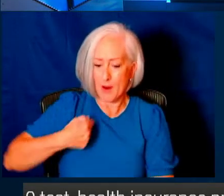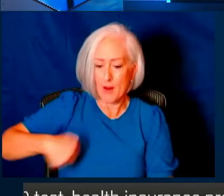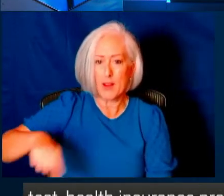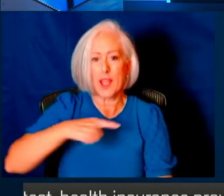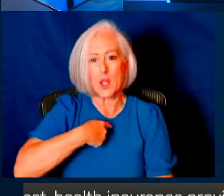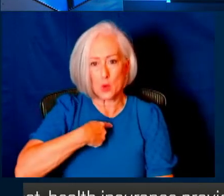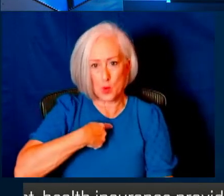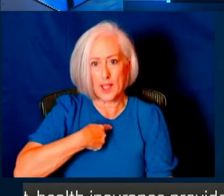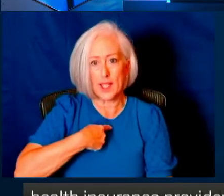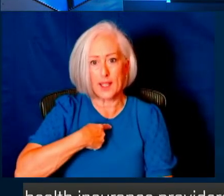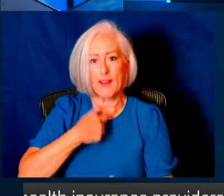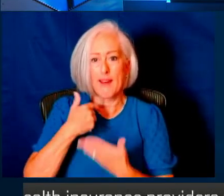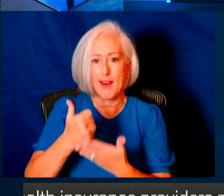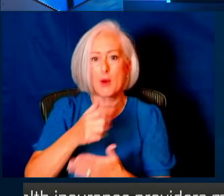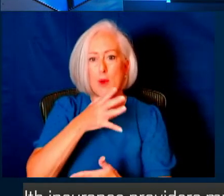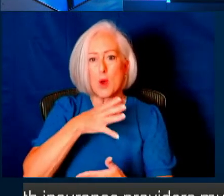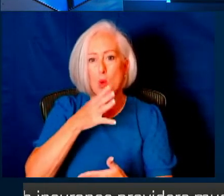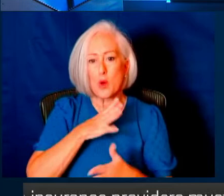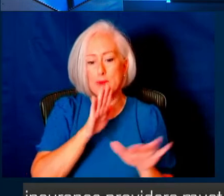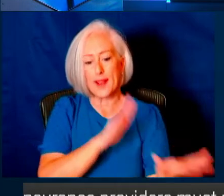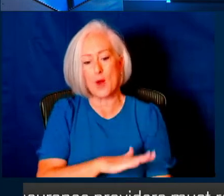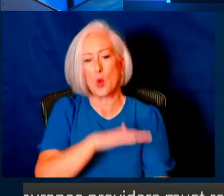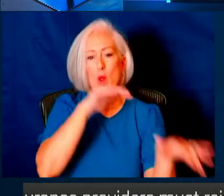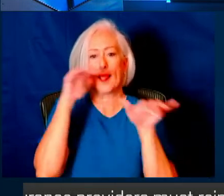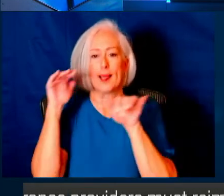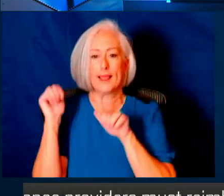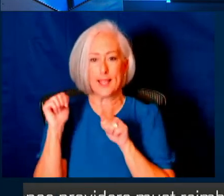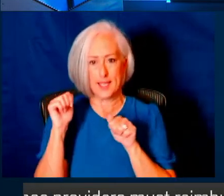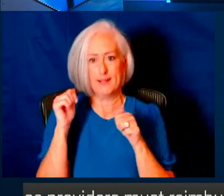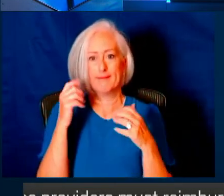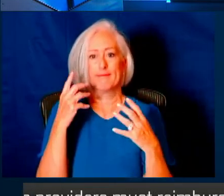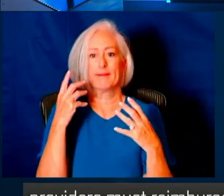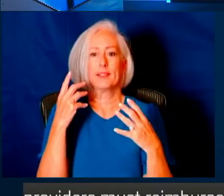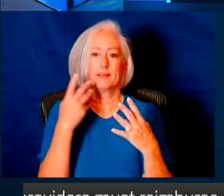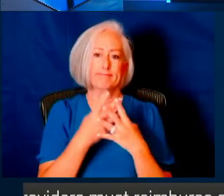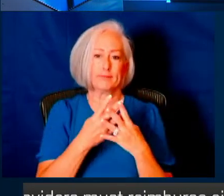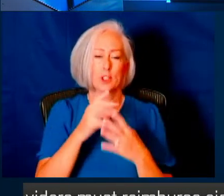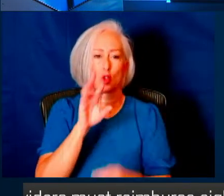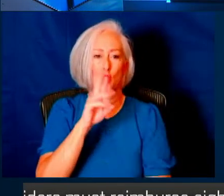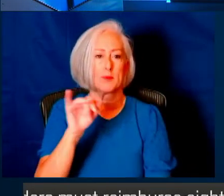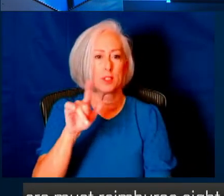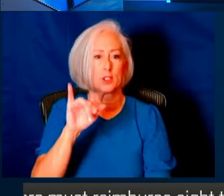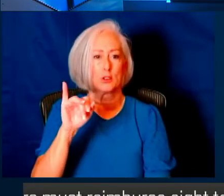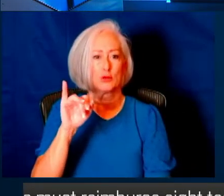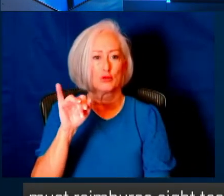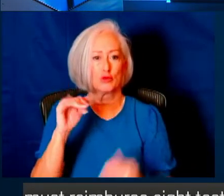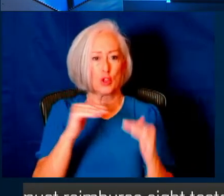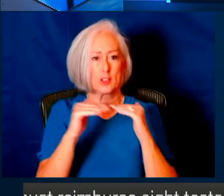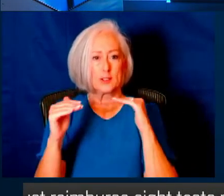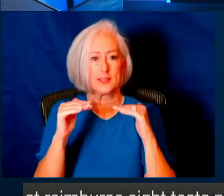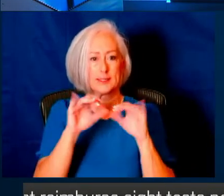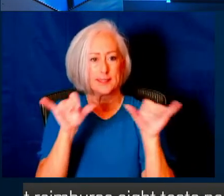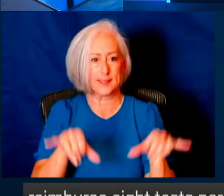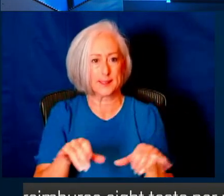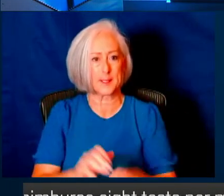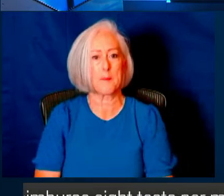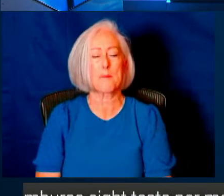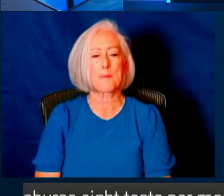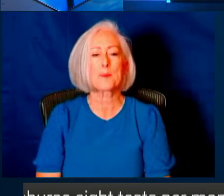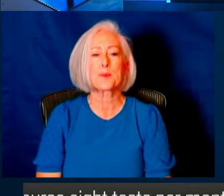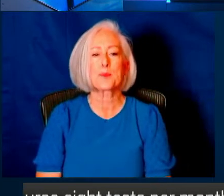help women leaving the criminal justice system? What do you think? So I think it starts with being